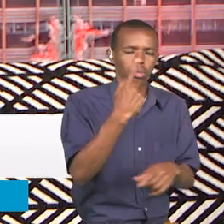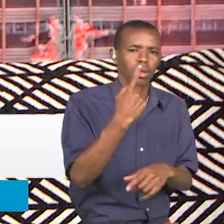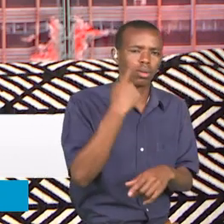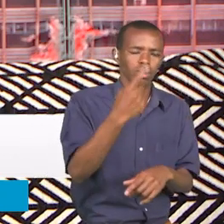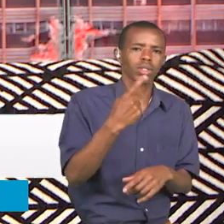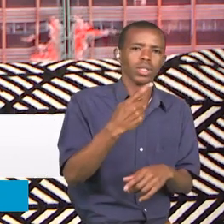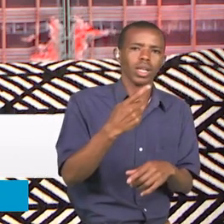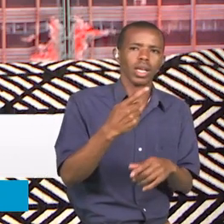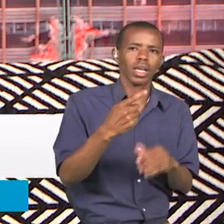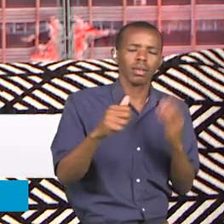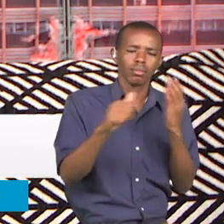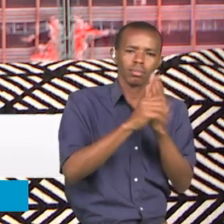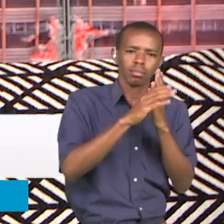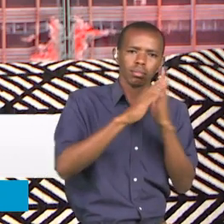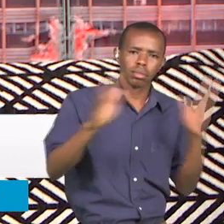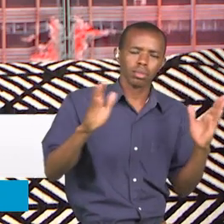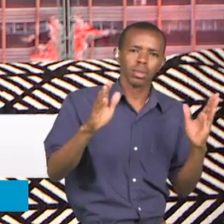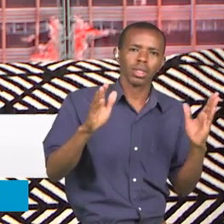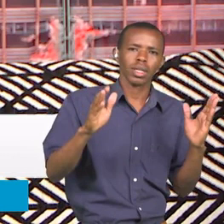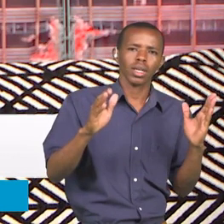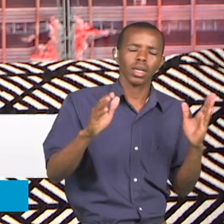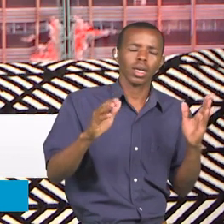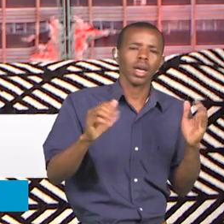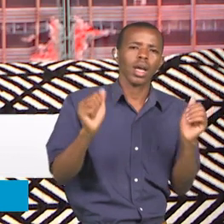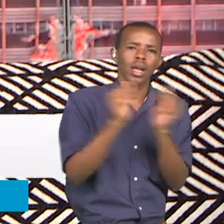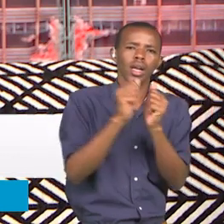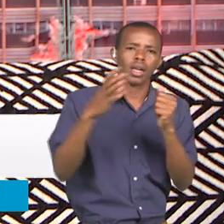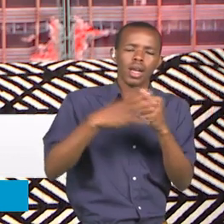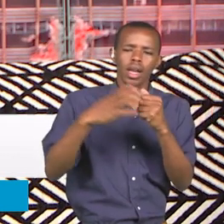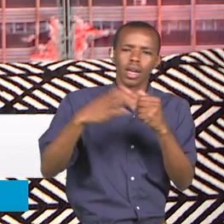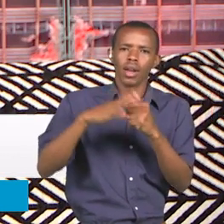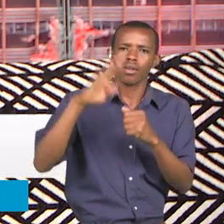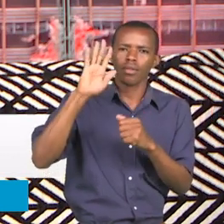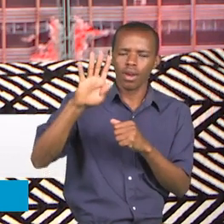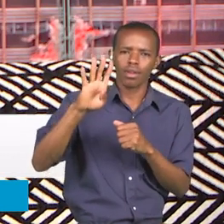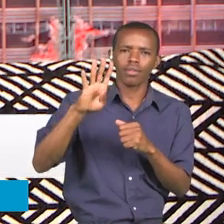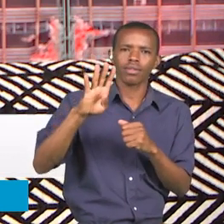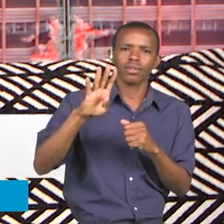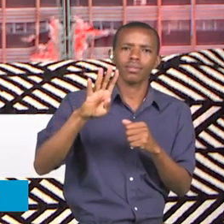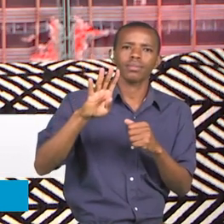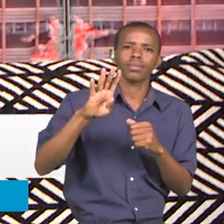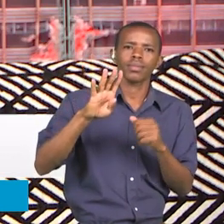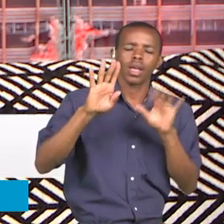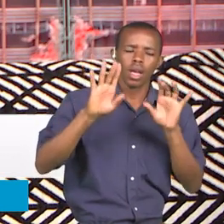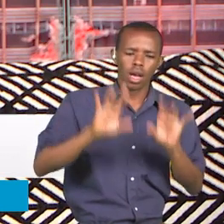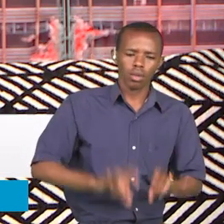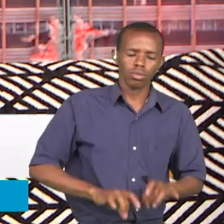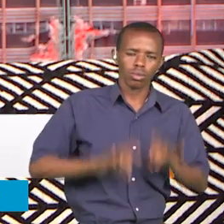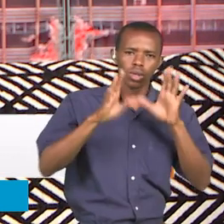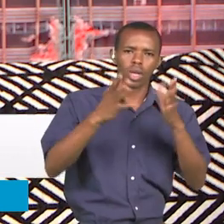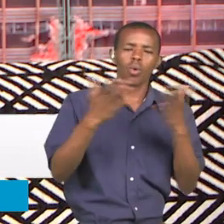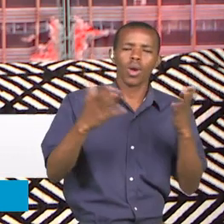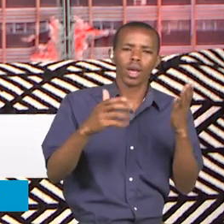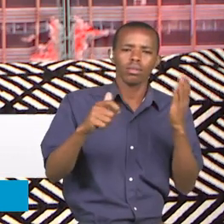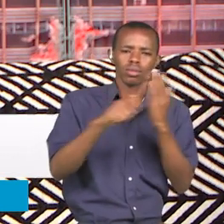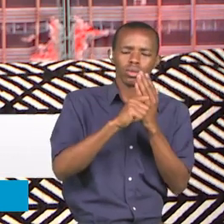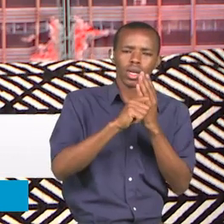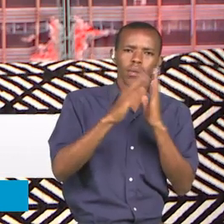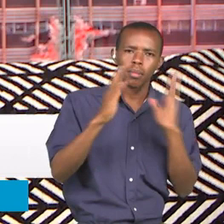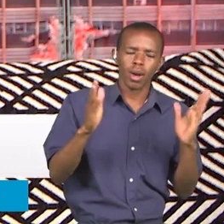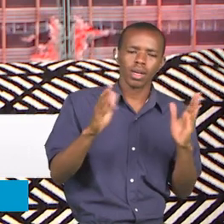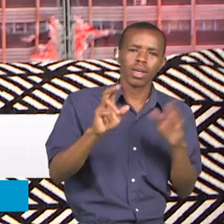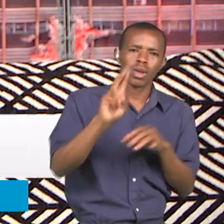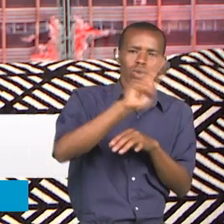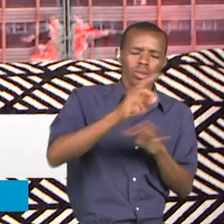like the Trademark Act of 1995 of Australia, mm-hmm, covers these things like where a trademark is used